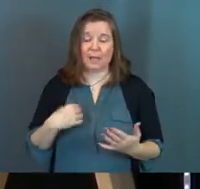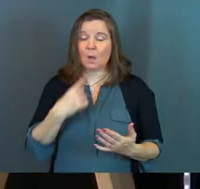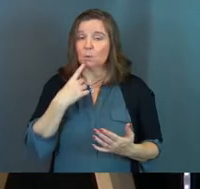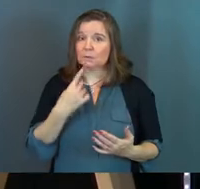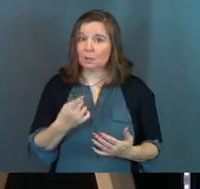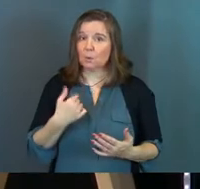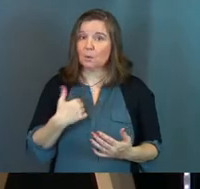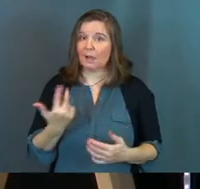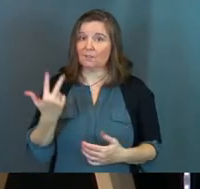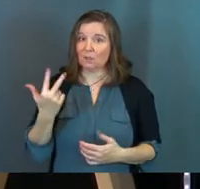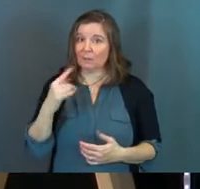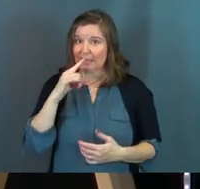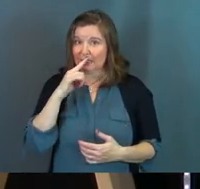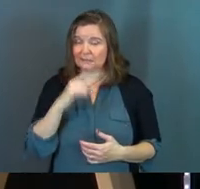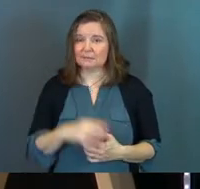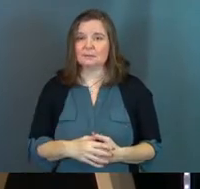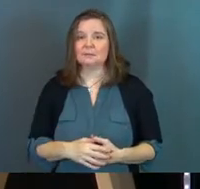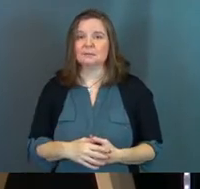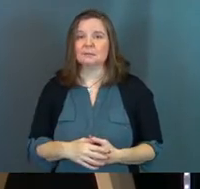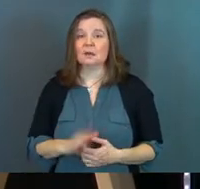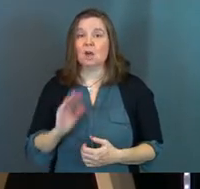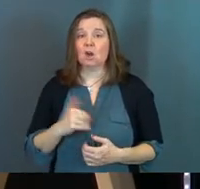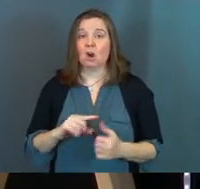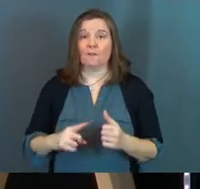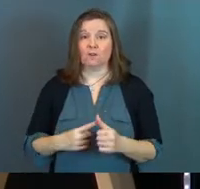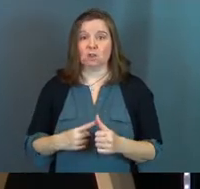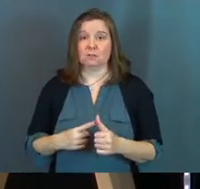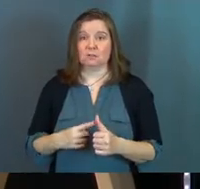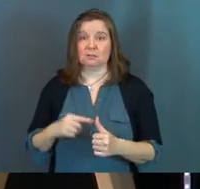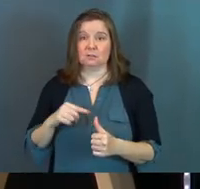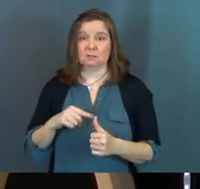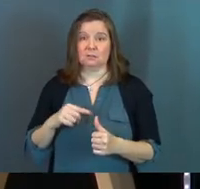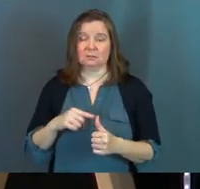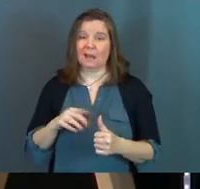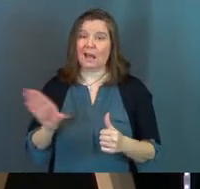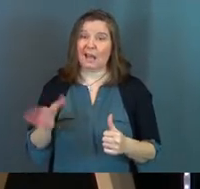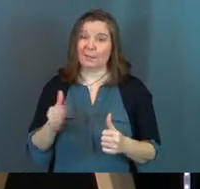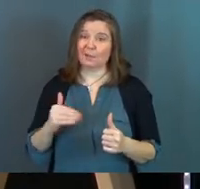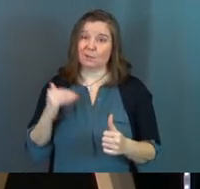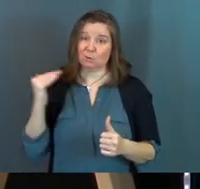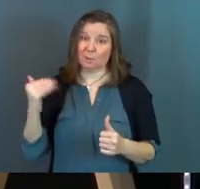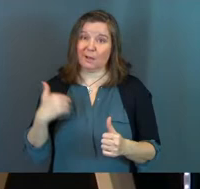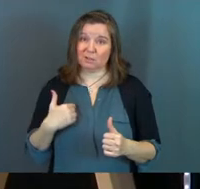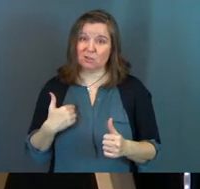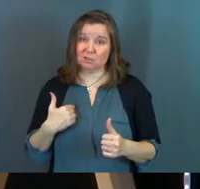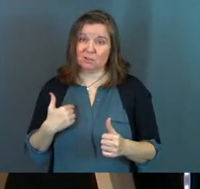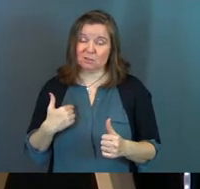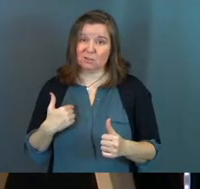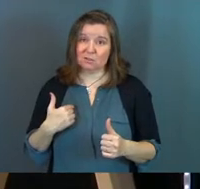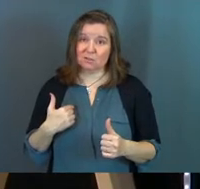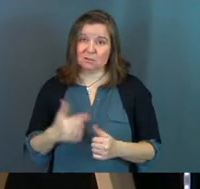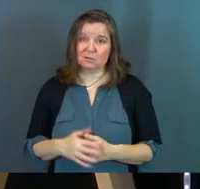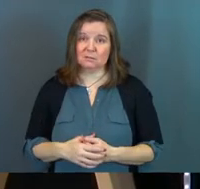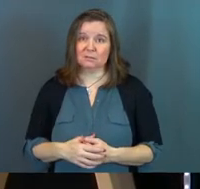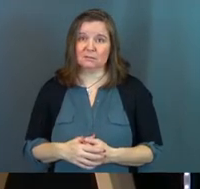I'll tell you, we got three kids, and our first, I spanked him too much.